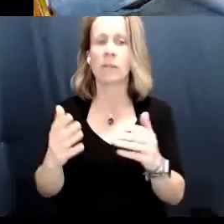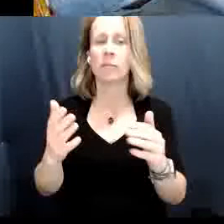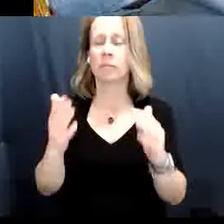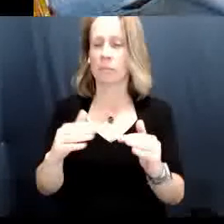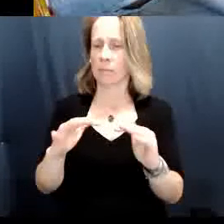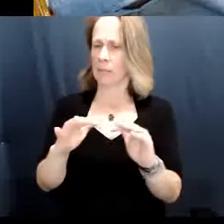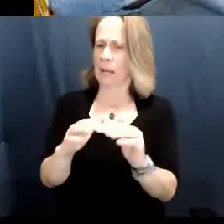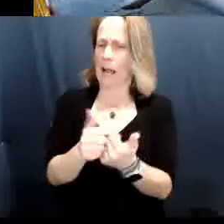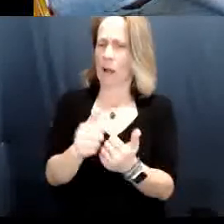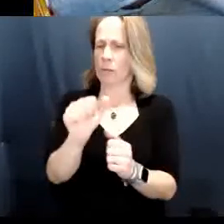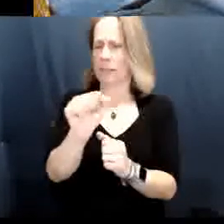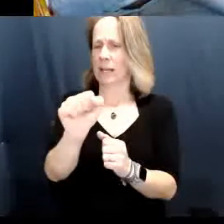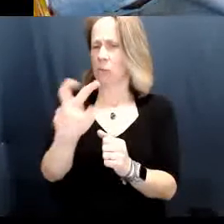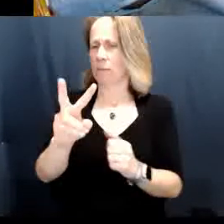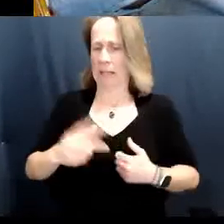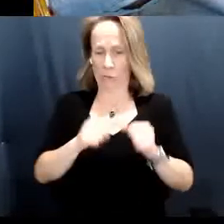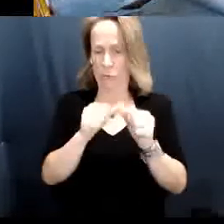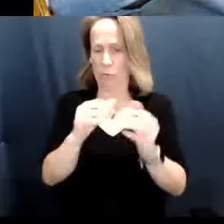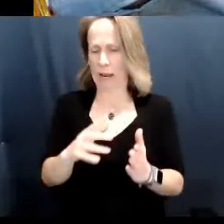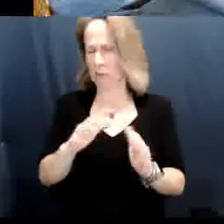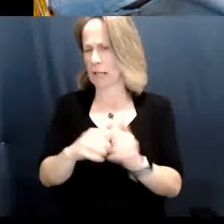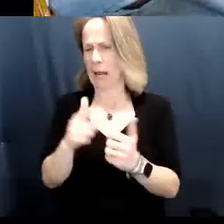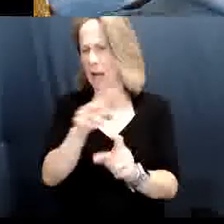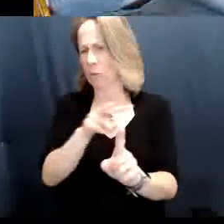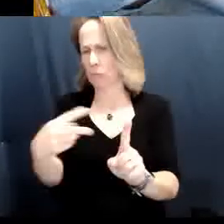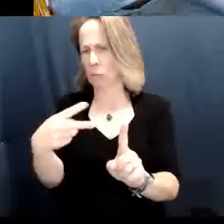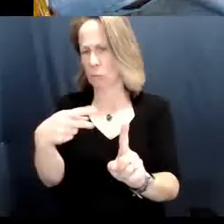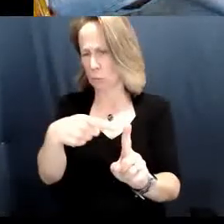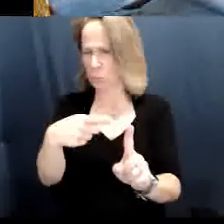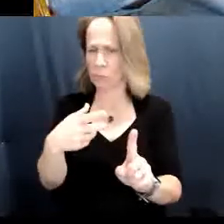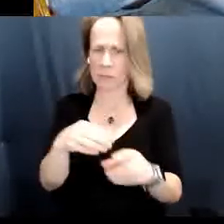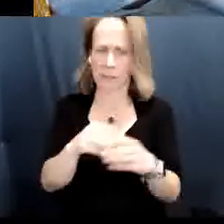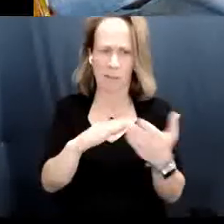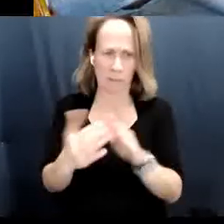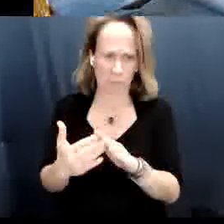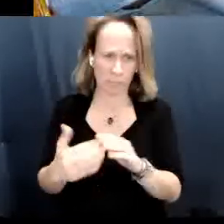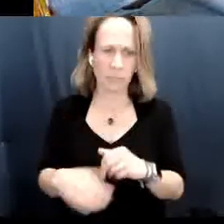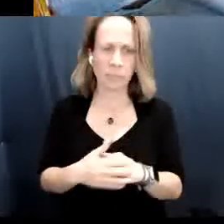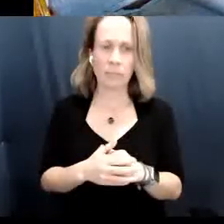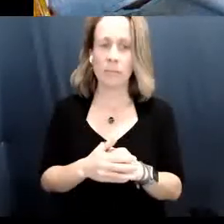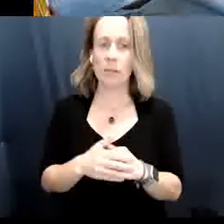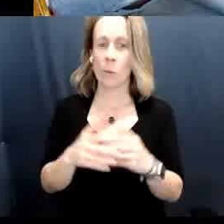in the community? What is the community's relationship to your agency